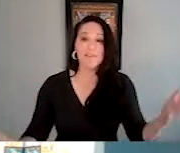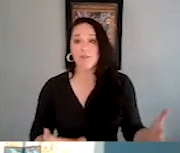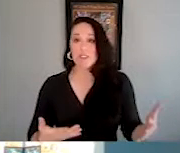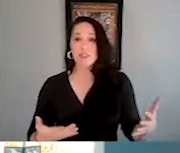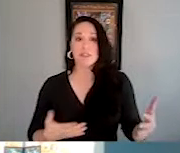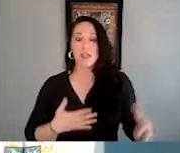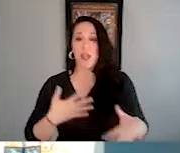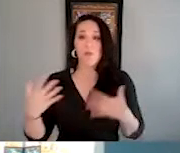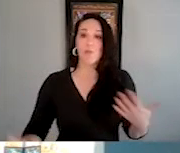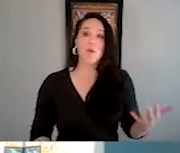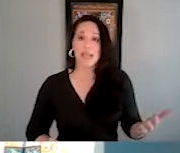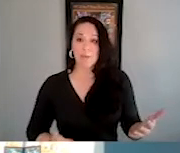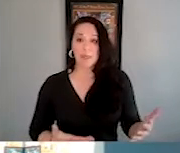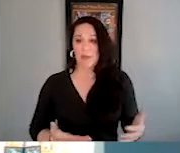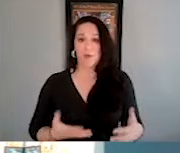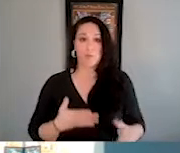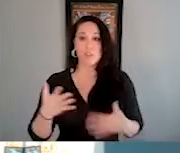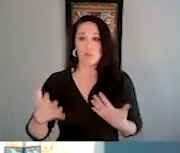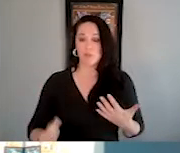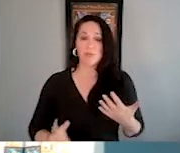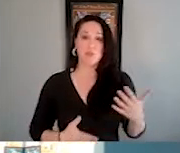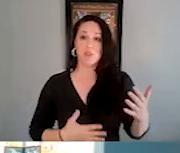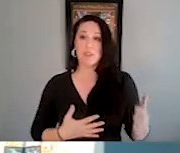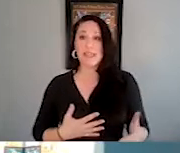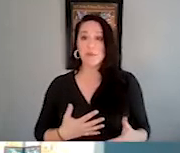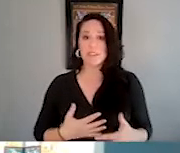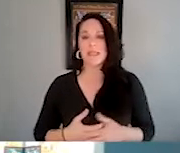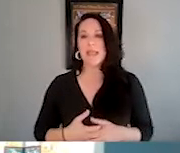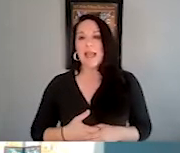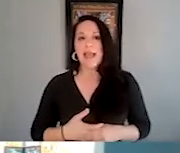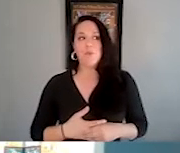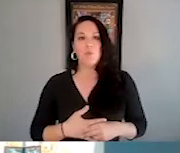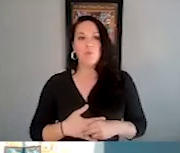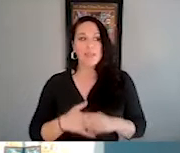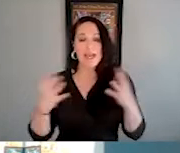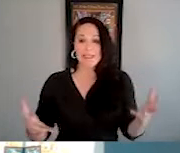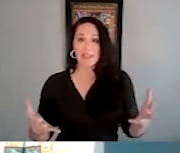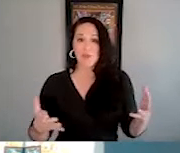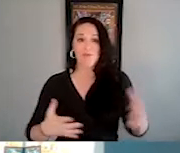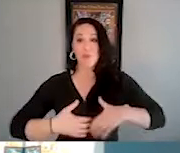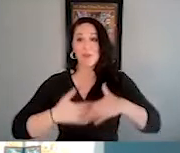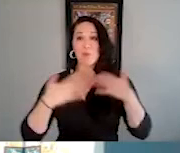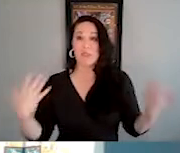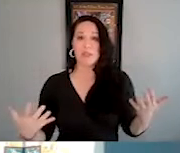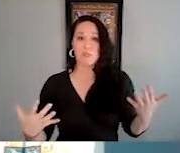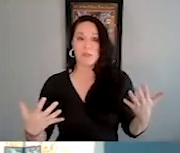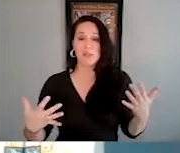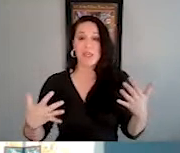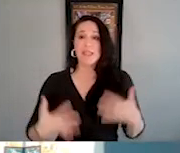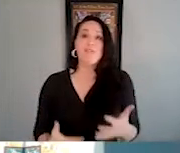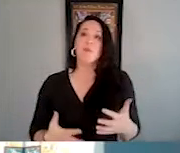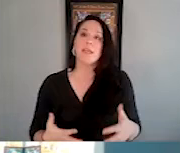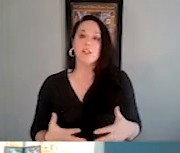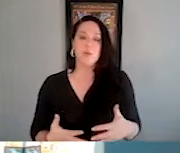and have conversations around what was happening around opioids and prescription drugs, what they were seeing. And because they got so comfortable and they were with their